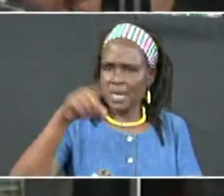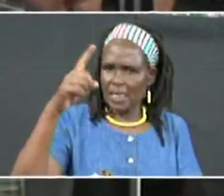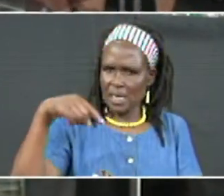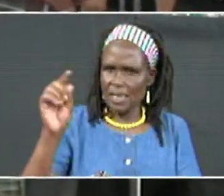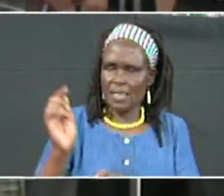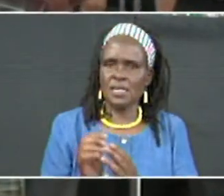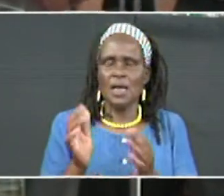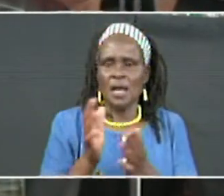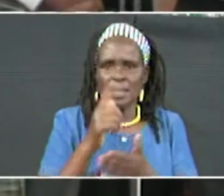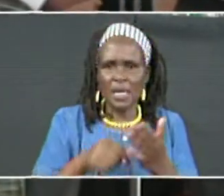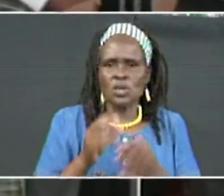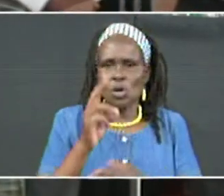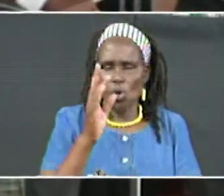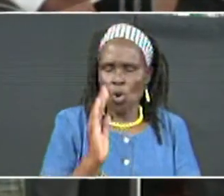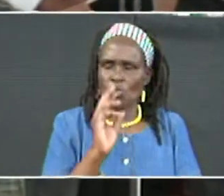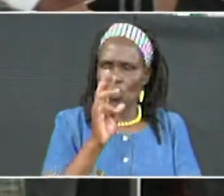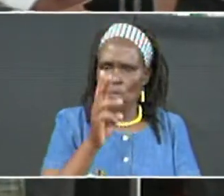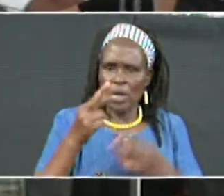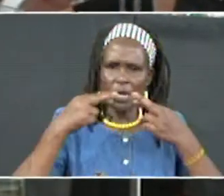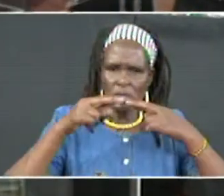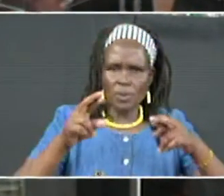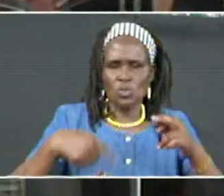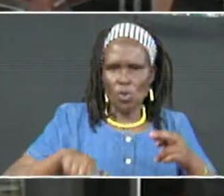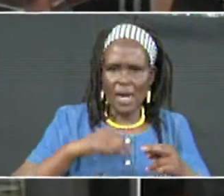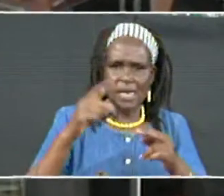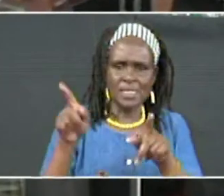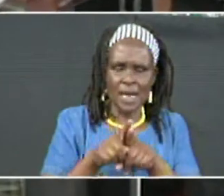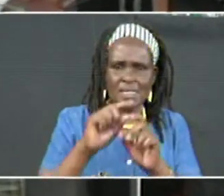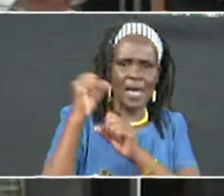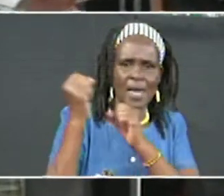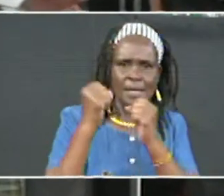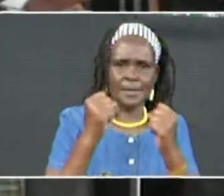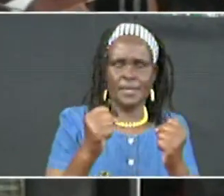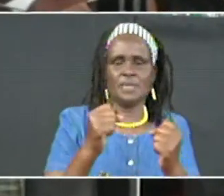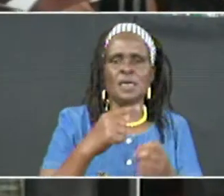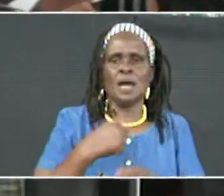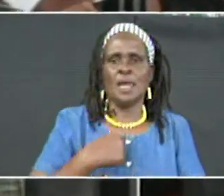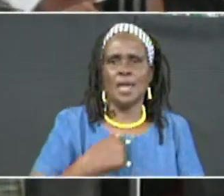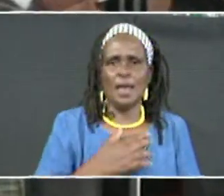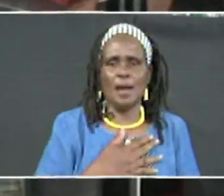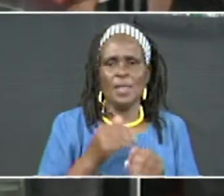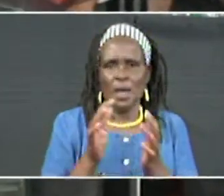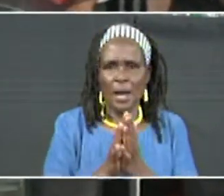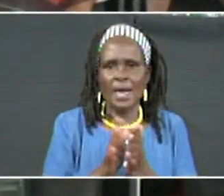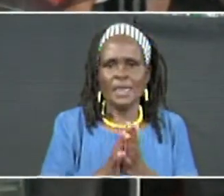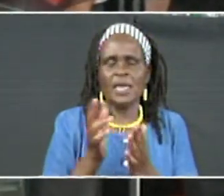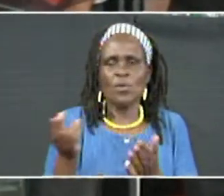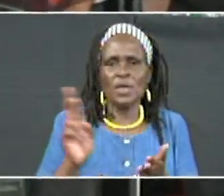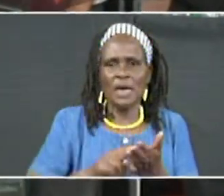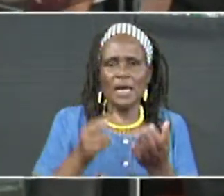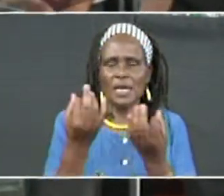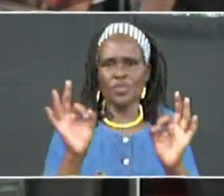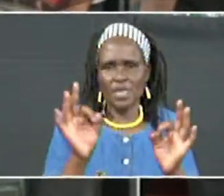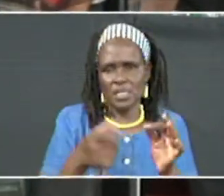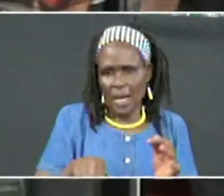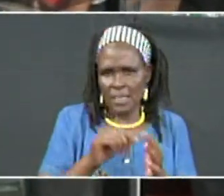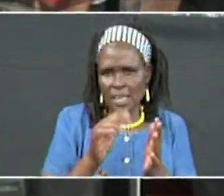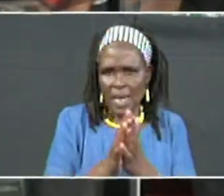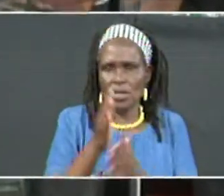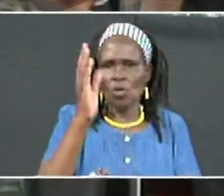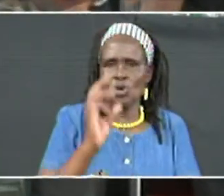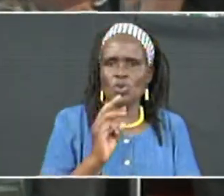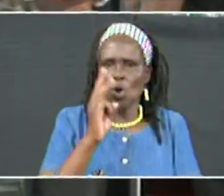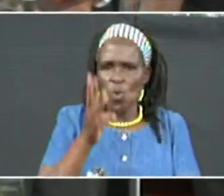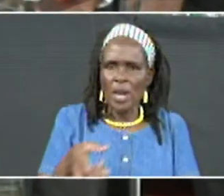God will respond to us as the great I am. That God will refresh us, and that God will restore